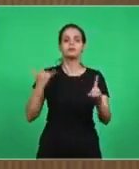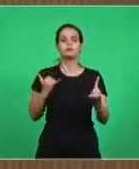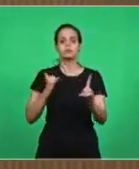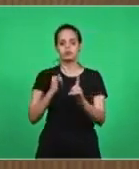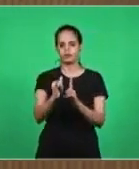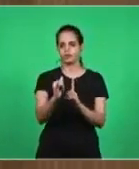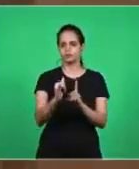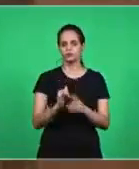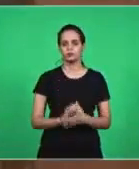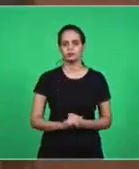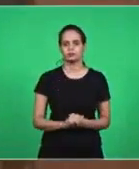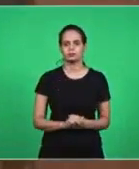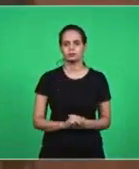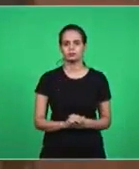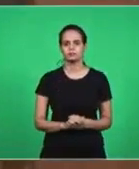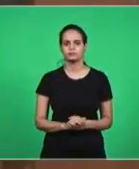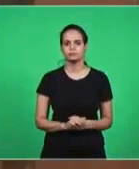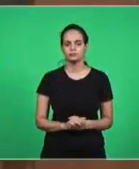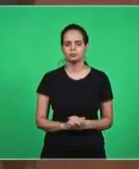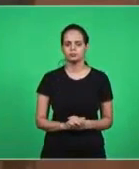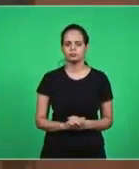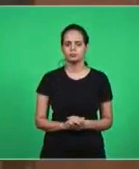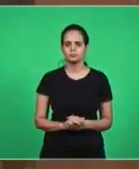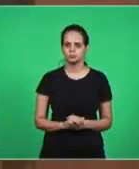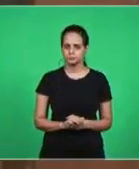moment. Very well.